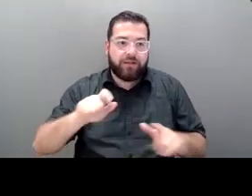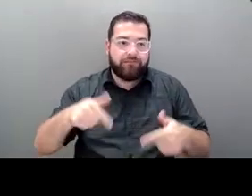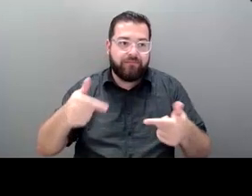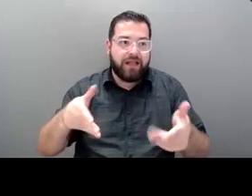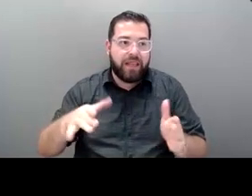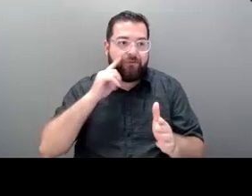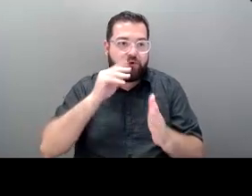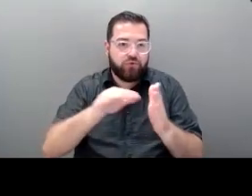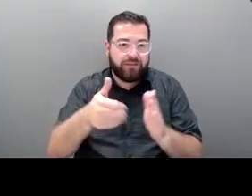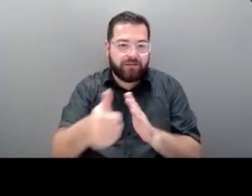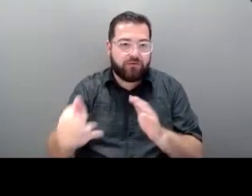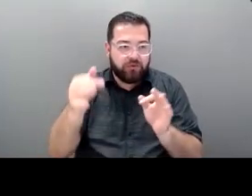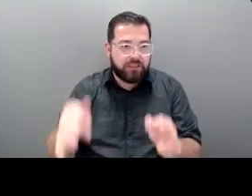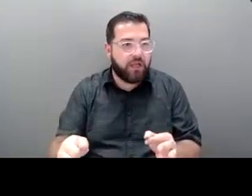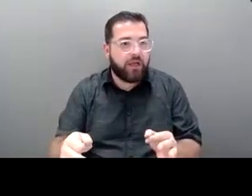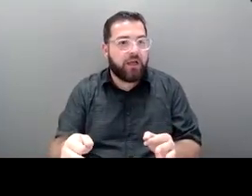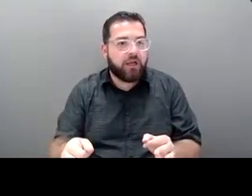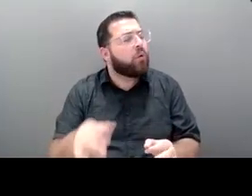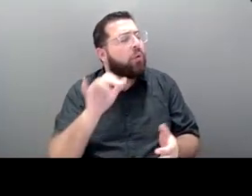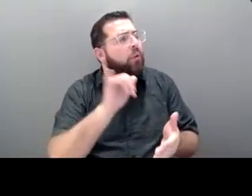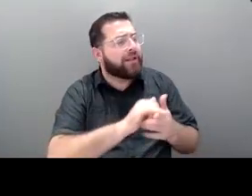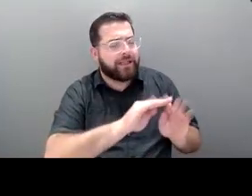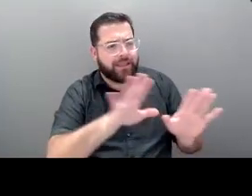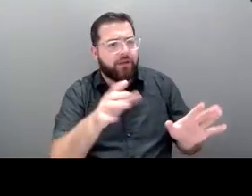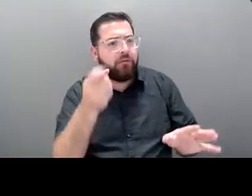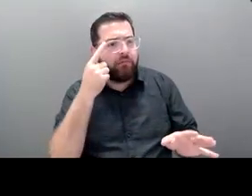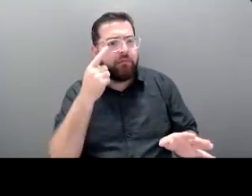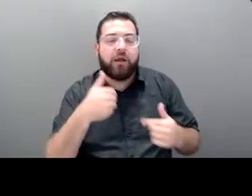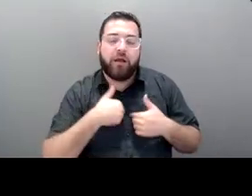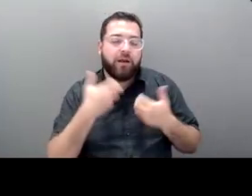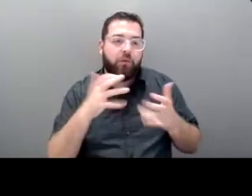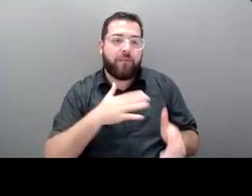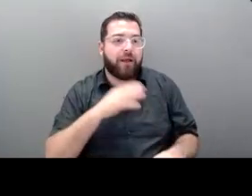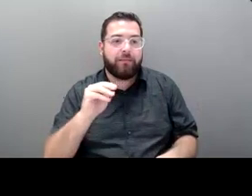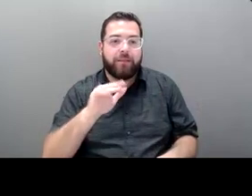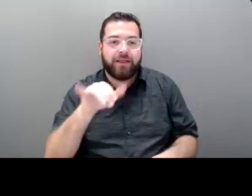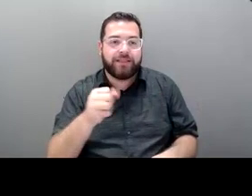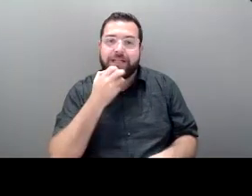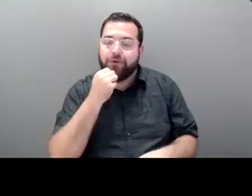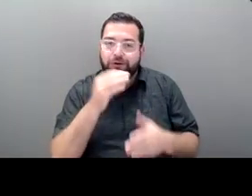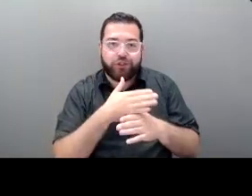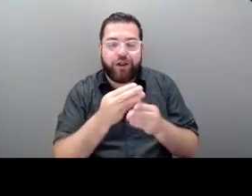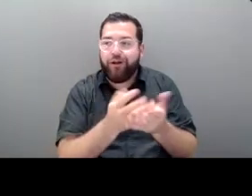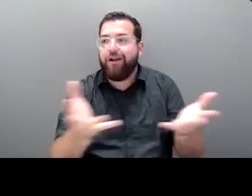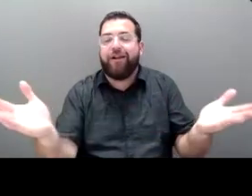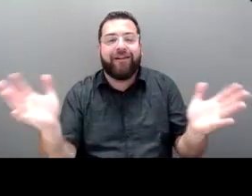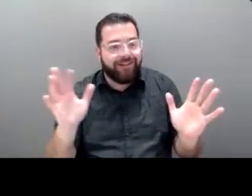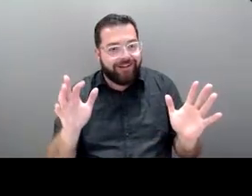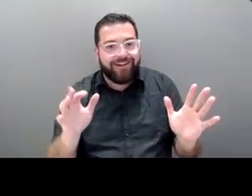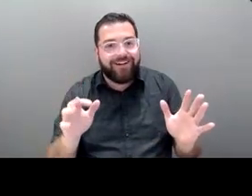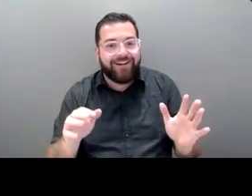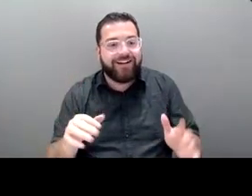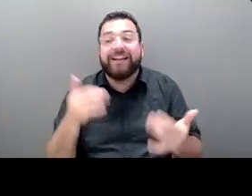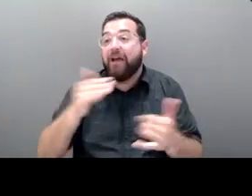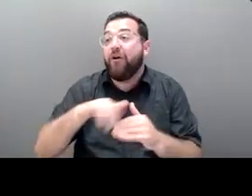Does that make sense? Yeah, no, that makes sense. And I don't want my Macy's underwear example all over. We're all going to get Macy's,